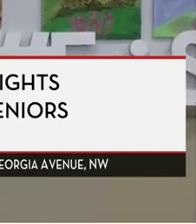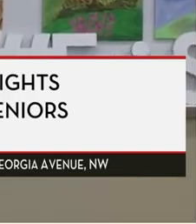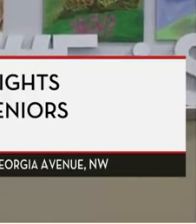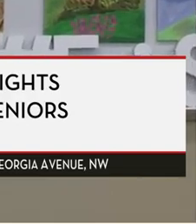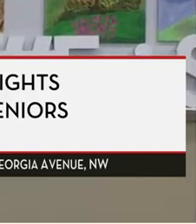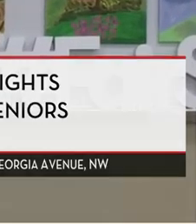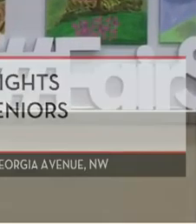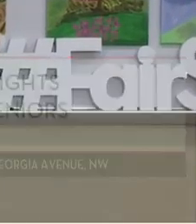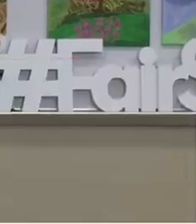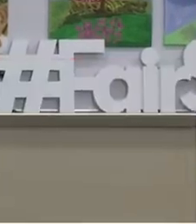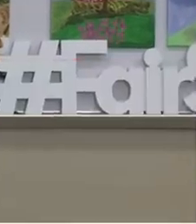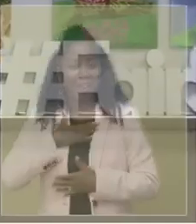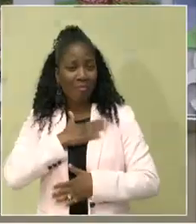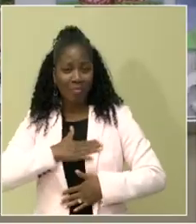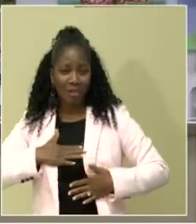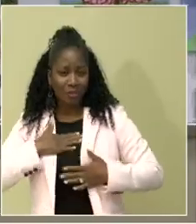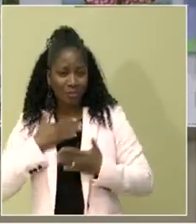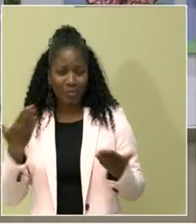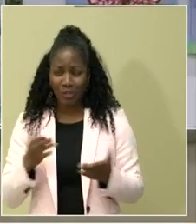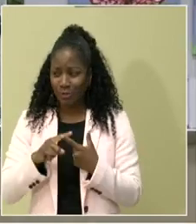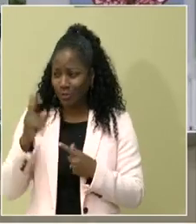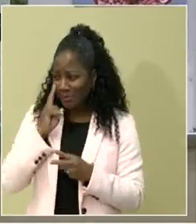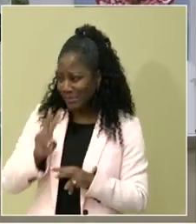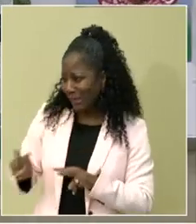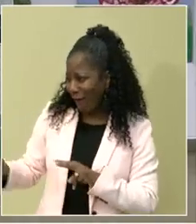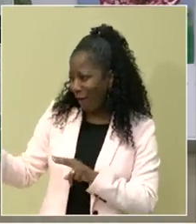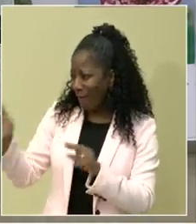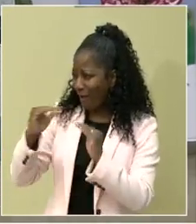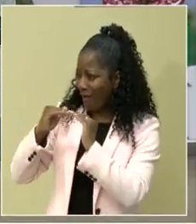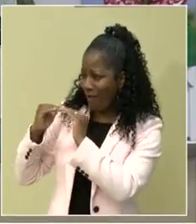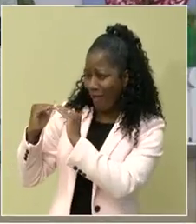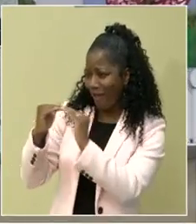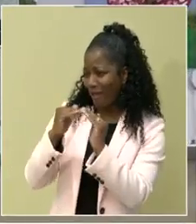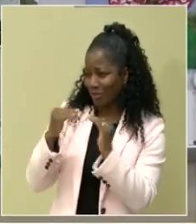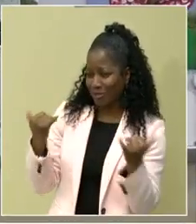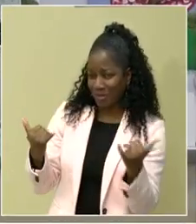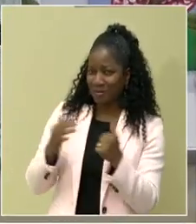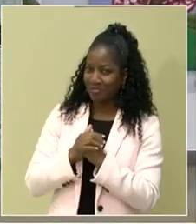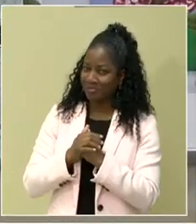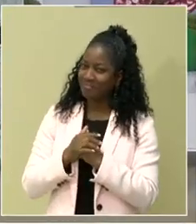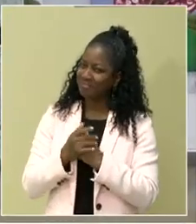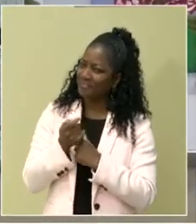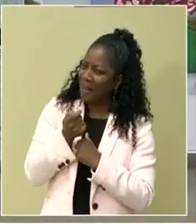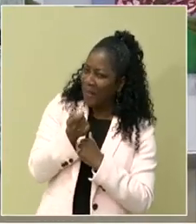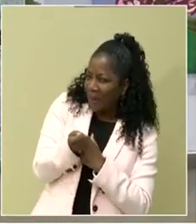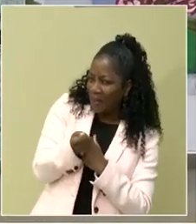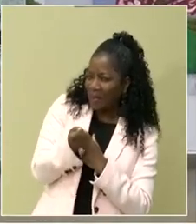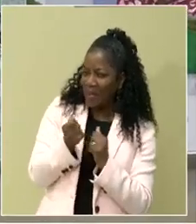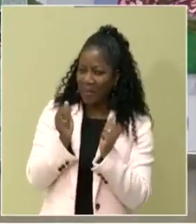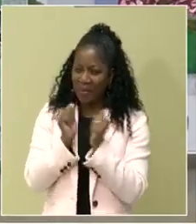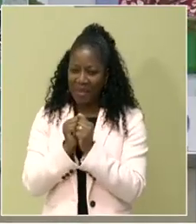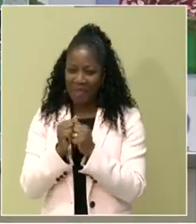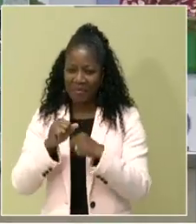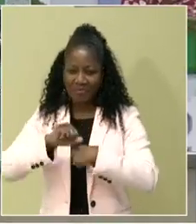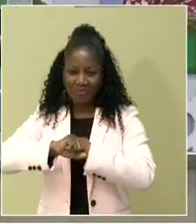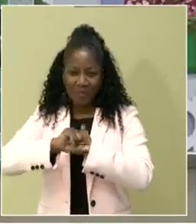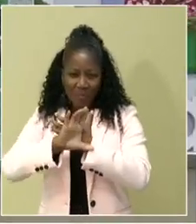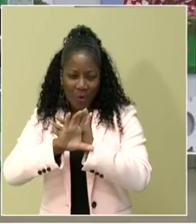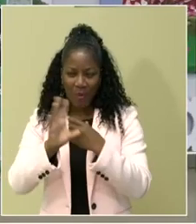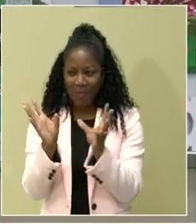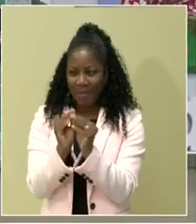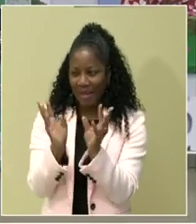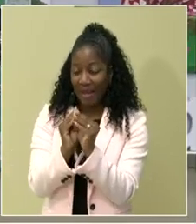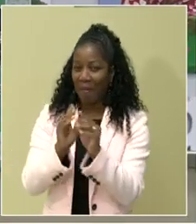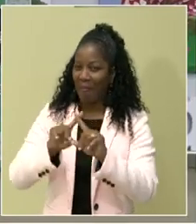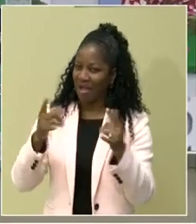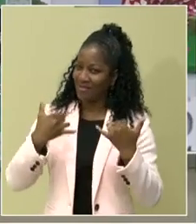to see my comrades here again today. We have been a little bit distracted with remote meeting, but believe you me, we